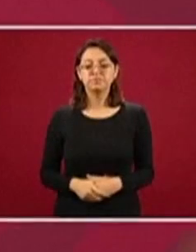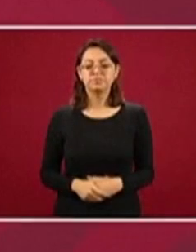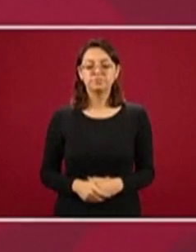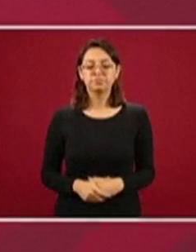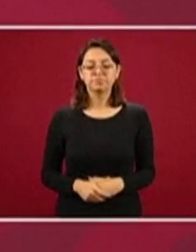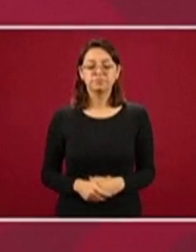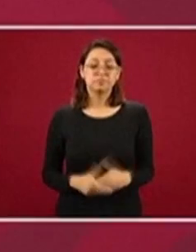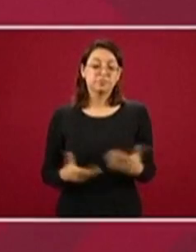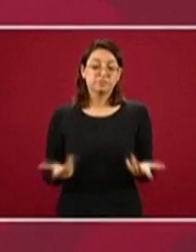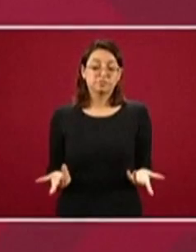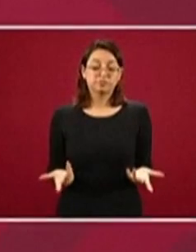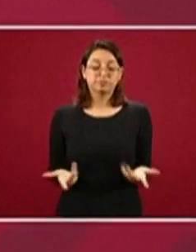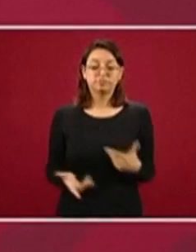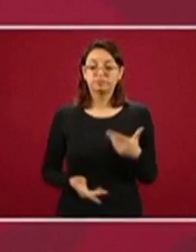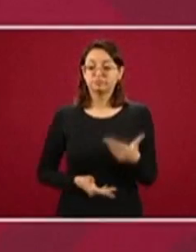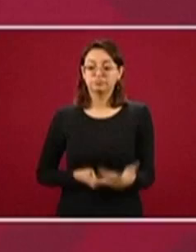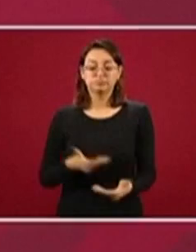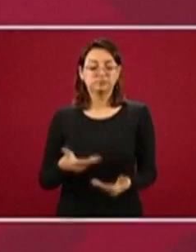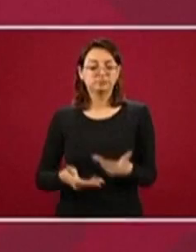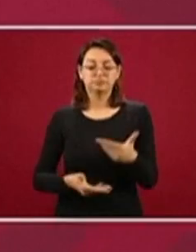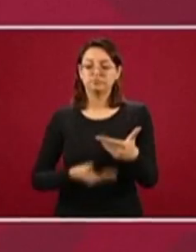We will continue to work to make things better.